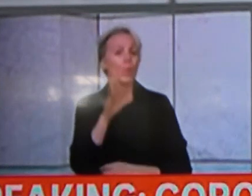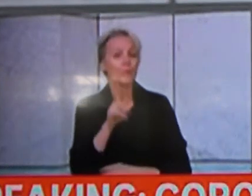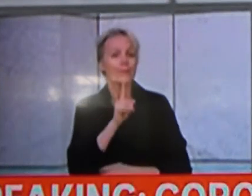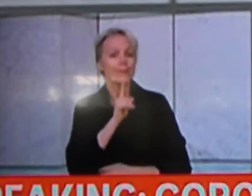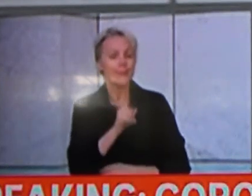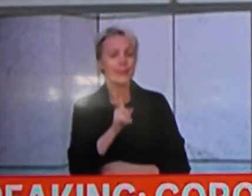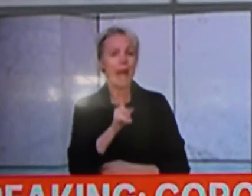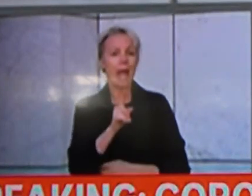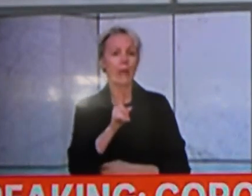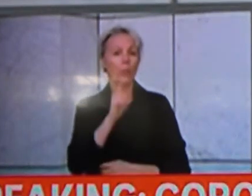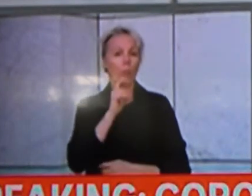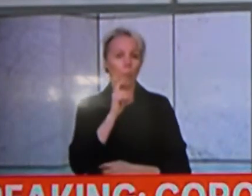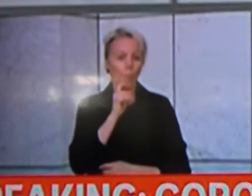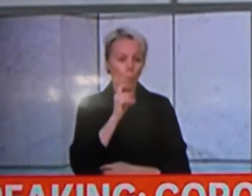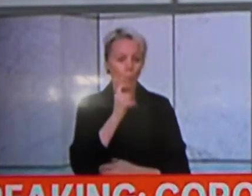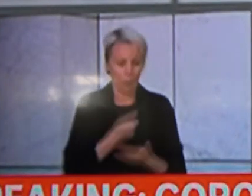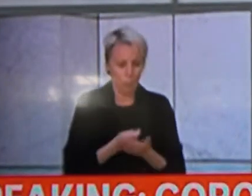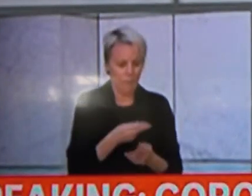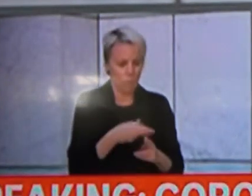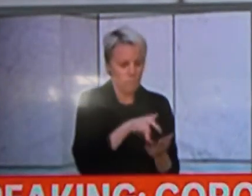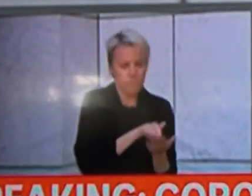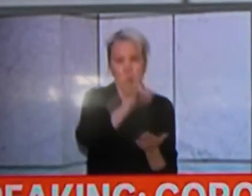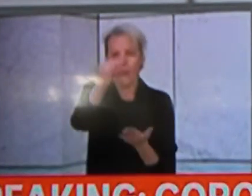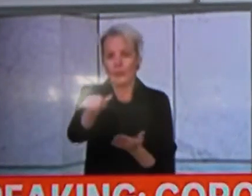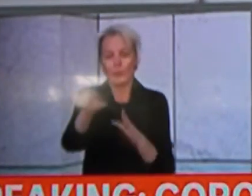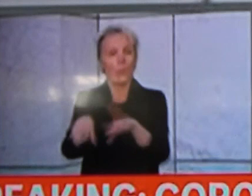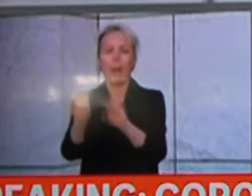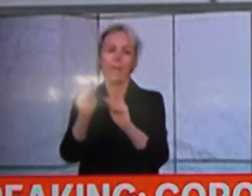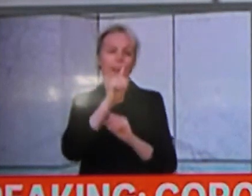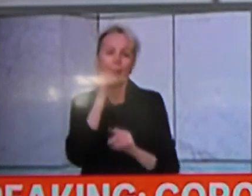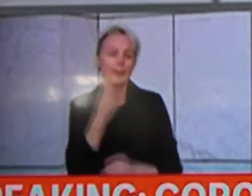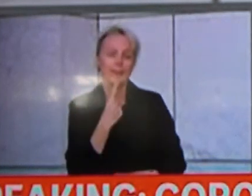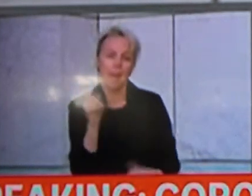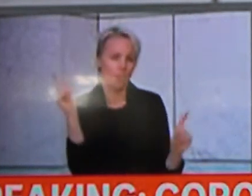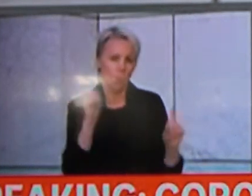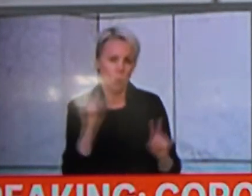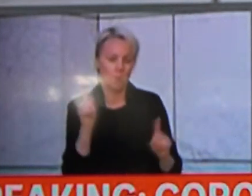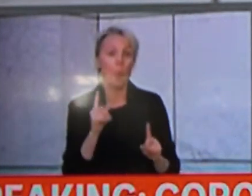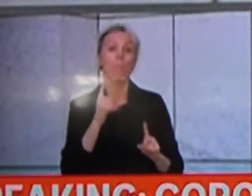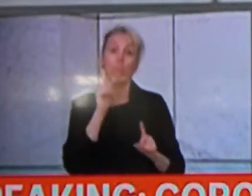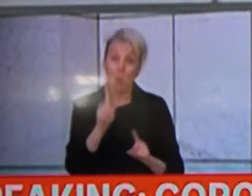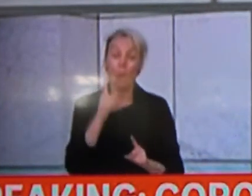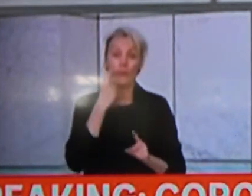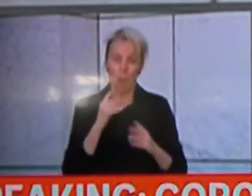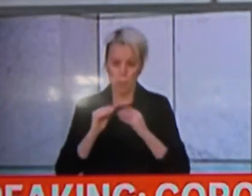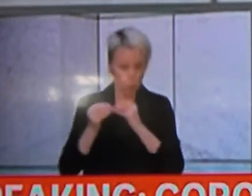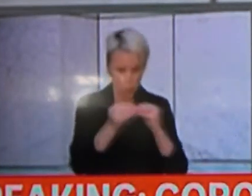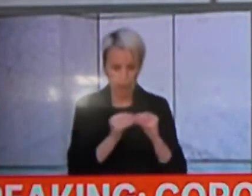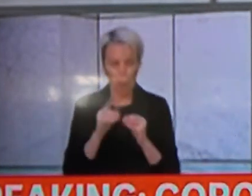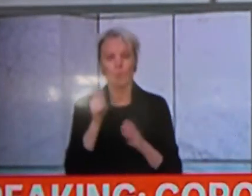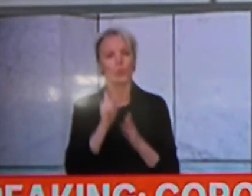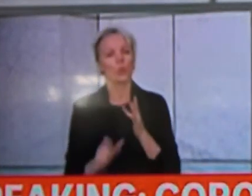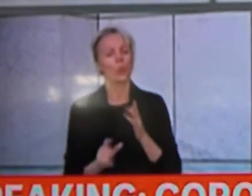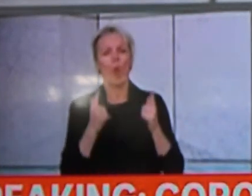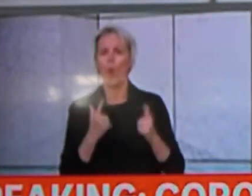suggesting any particular flights, but obviously we're working to solve that problem. The problem is people are isolated and trying to